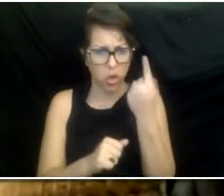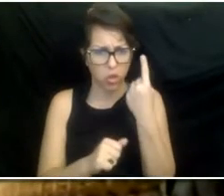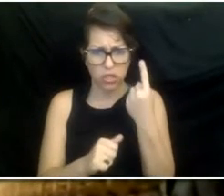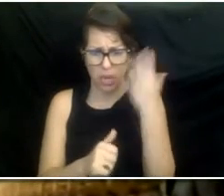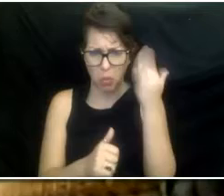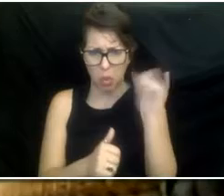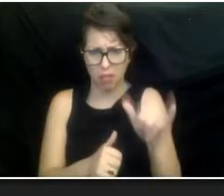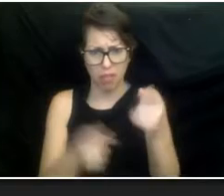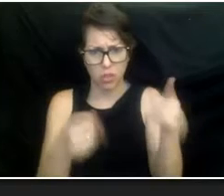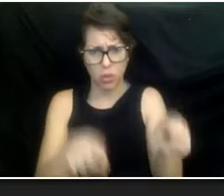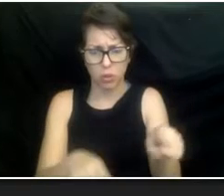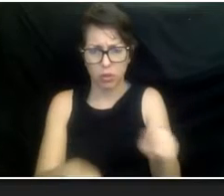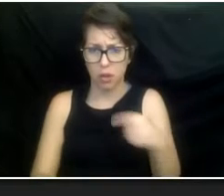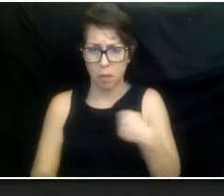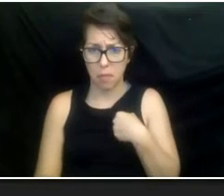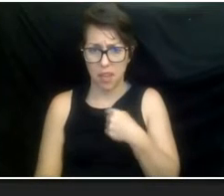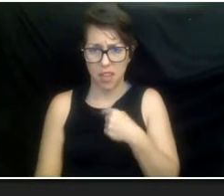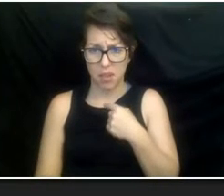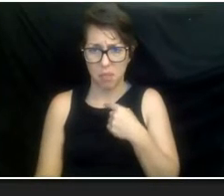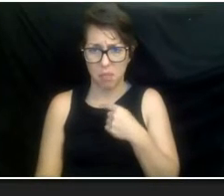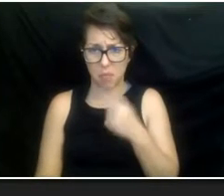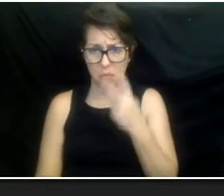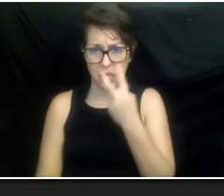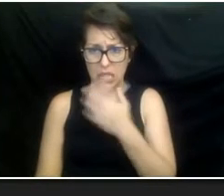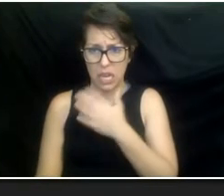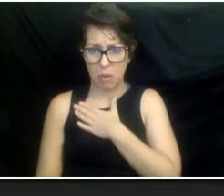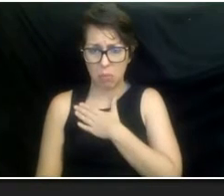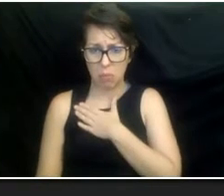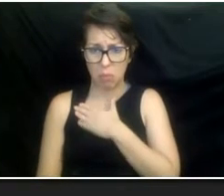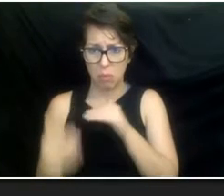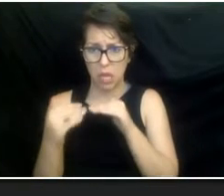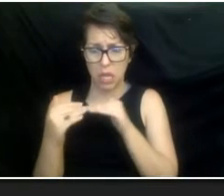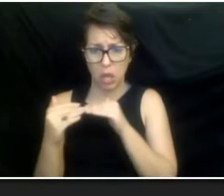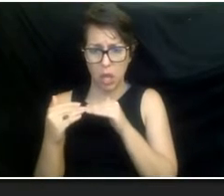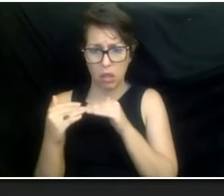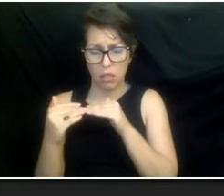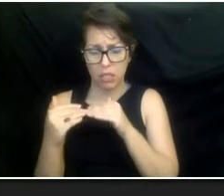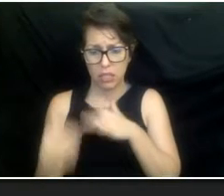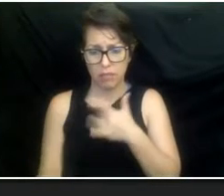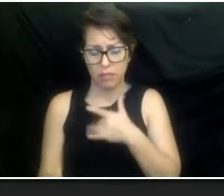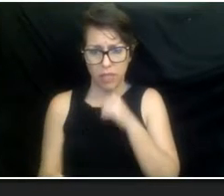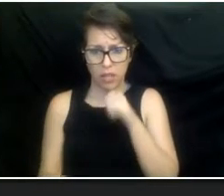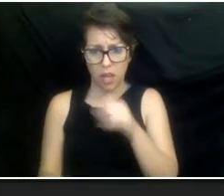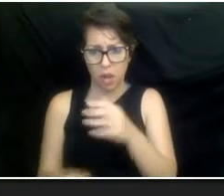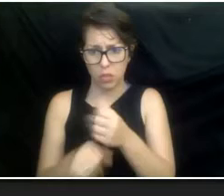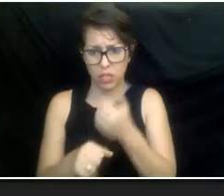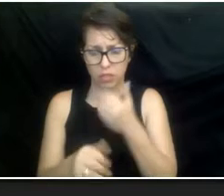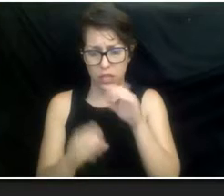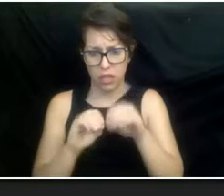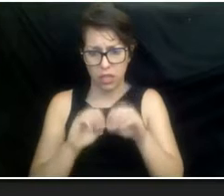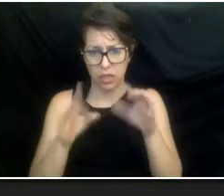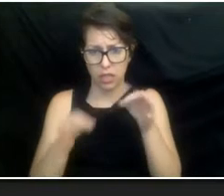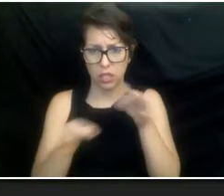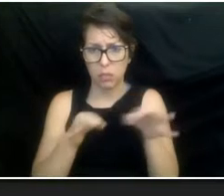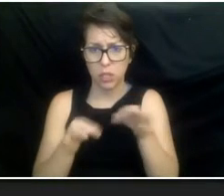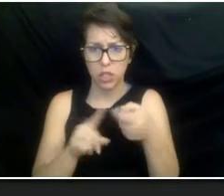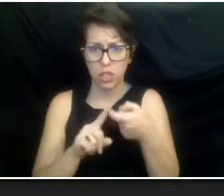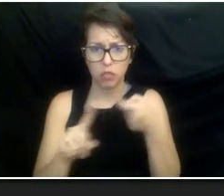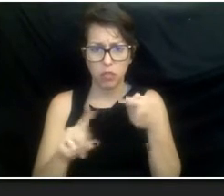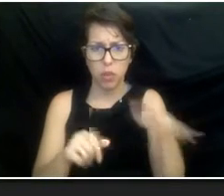ground what we are seeing during our helpline calls are that um survivors are calling hel